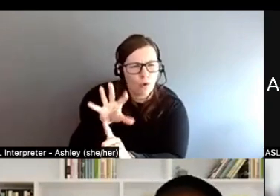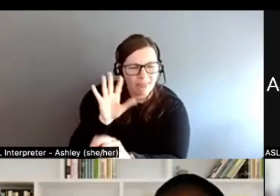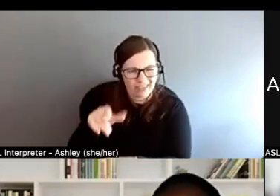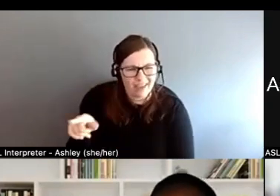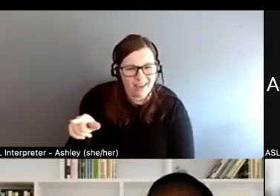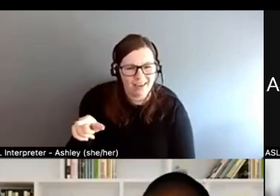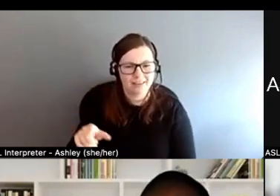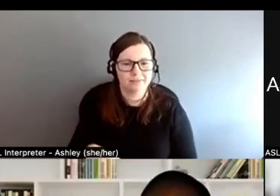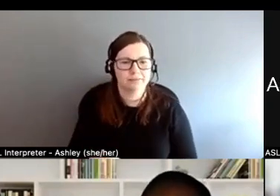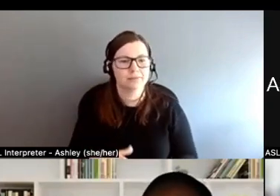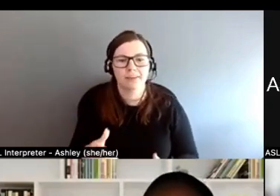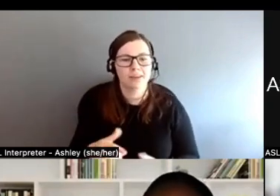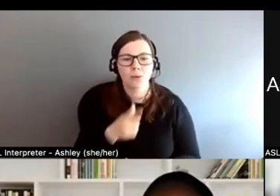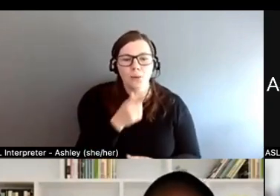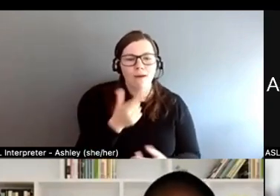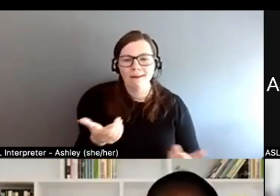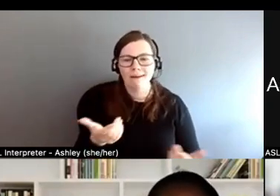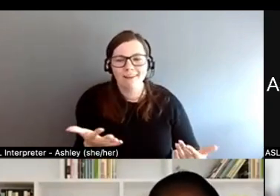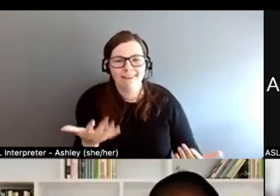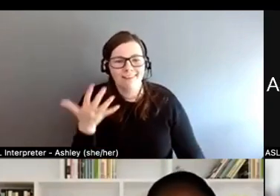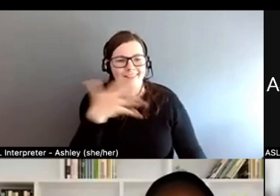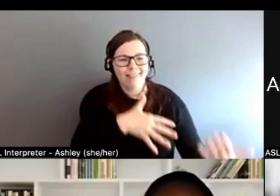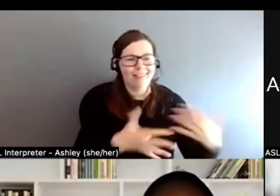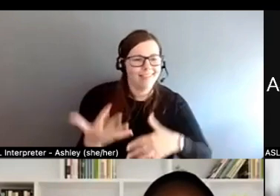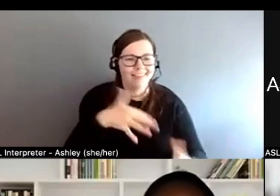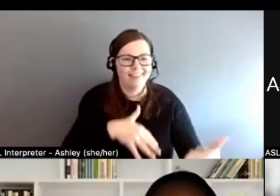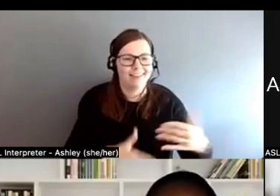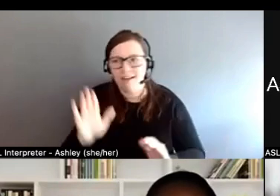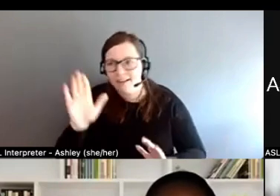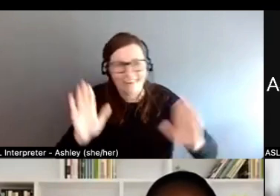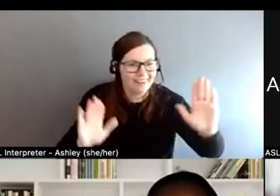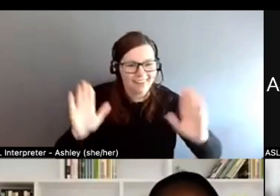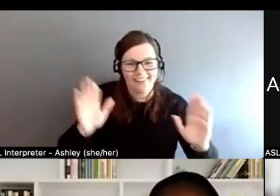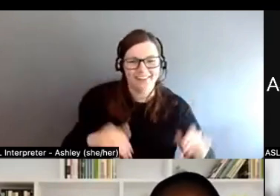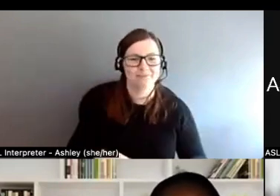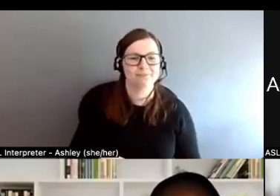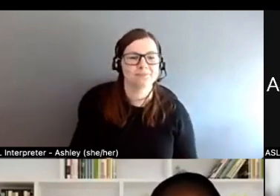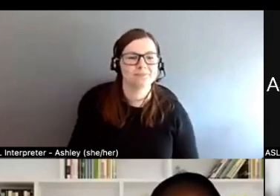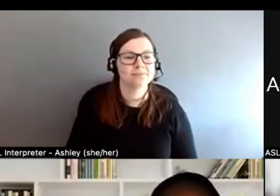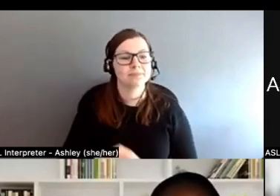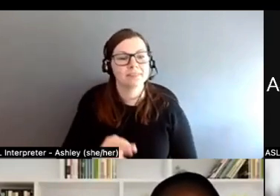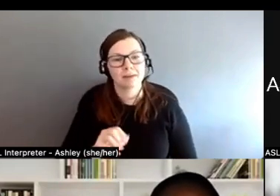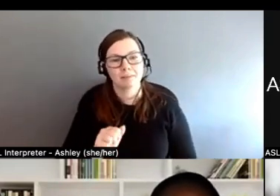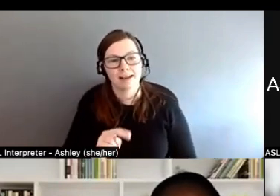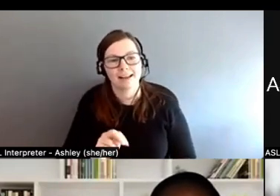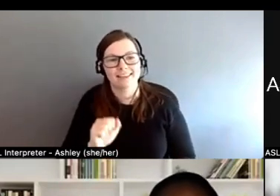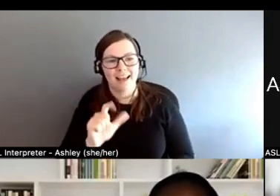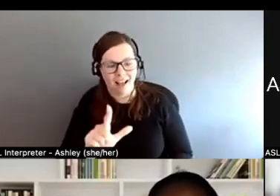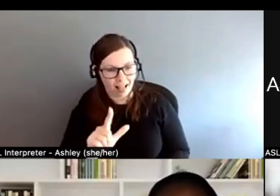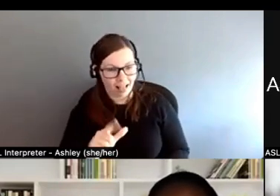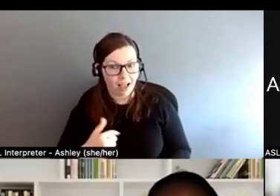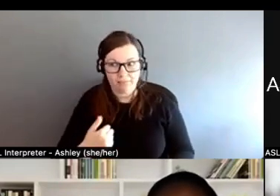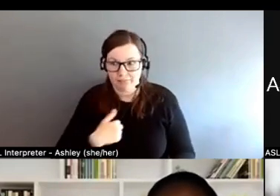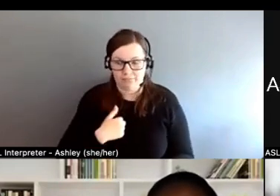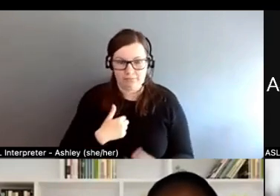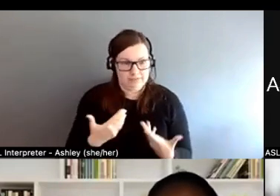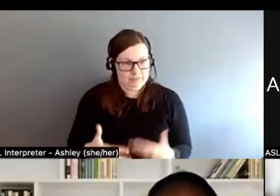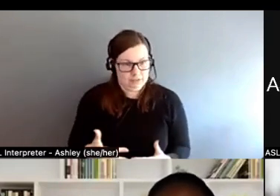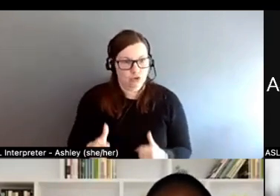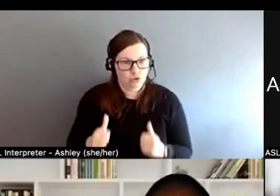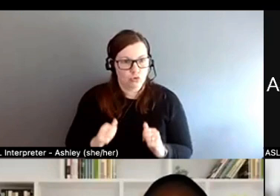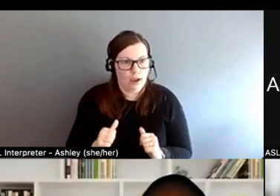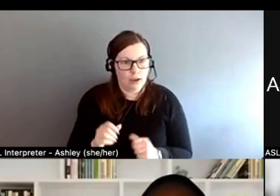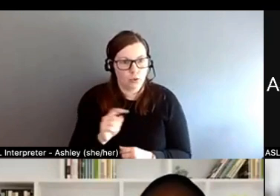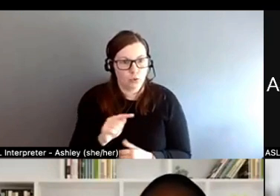thing. Okay, we have tried different tools in this way because I also used to teach math. I find like